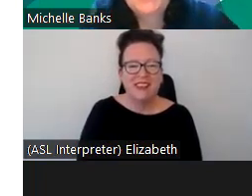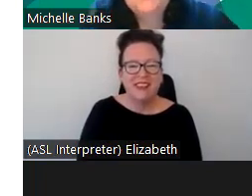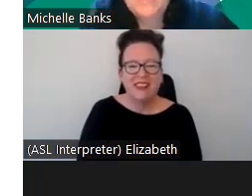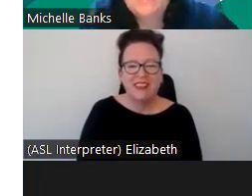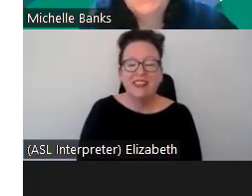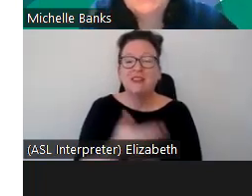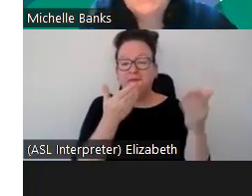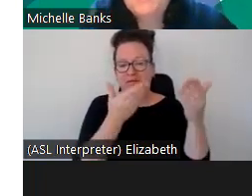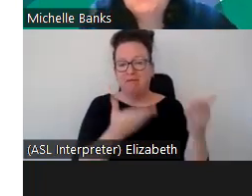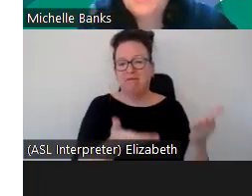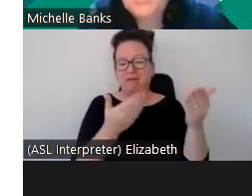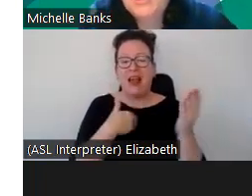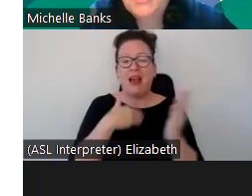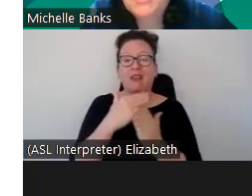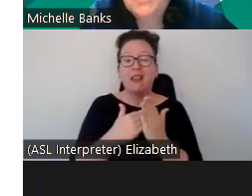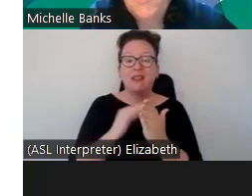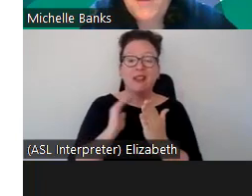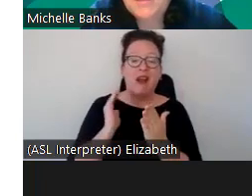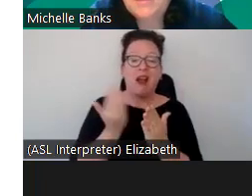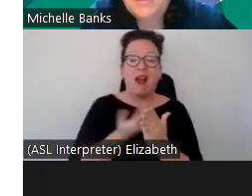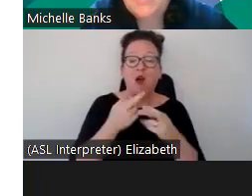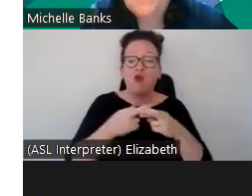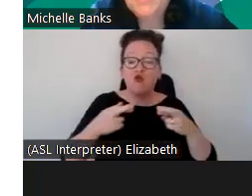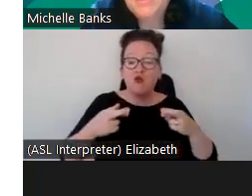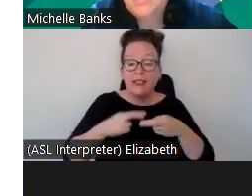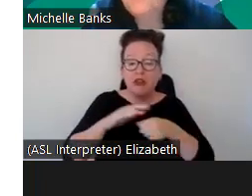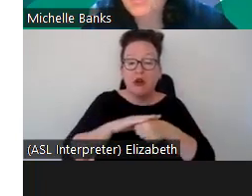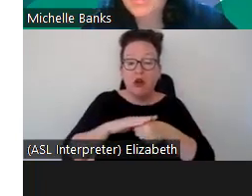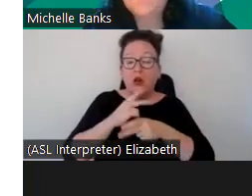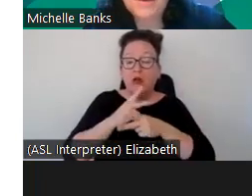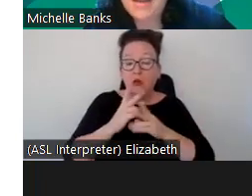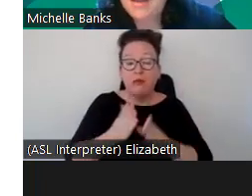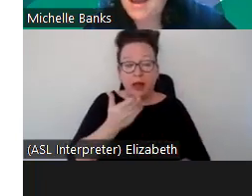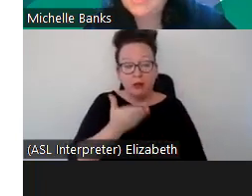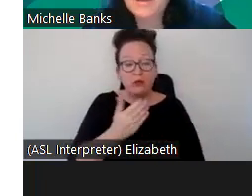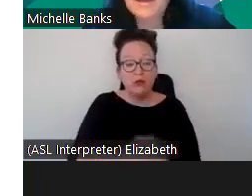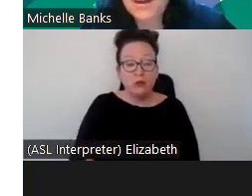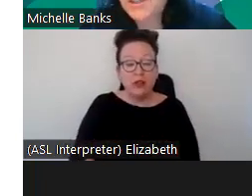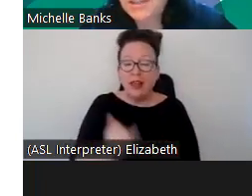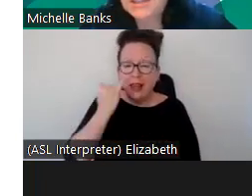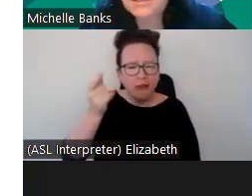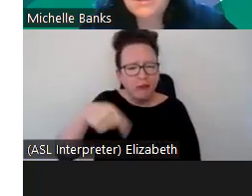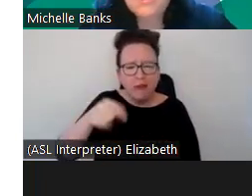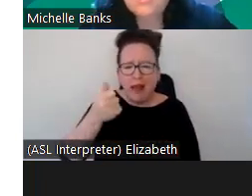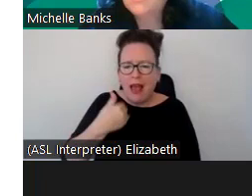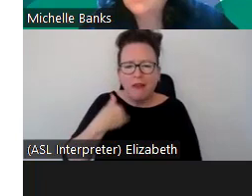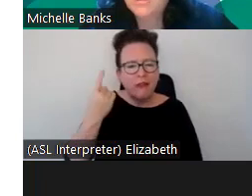So here we have a list of our regional supervisors. And if anybody has any